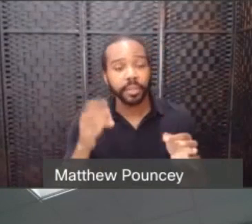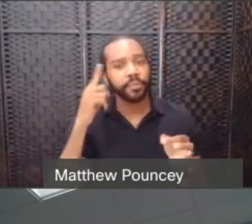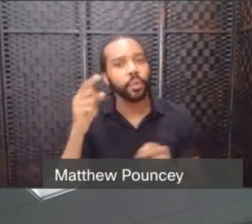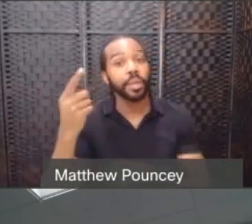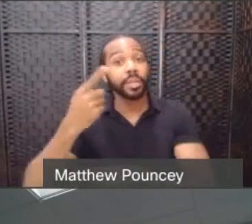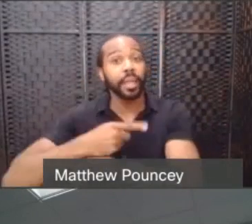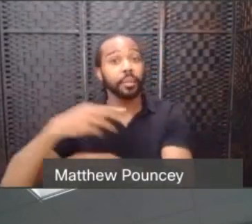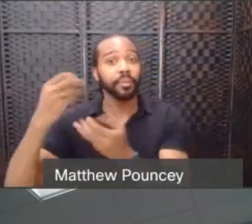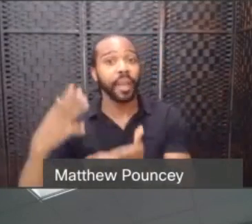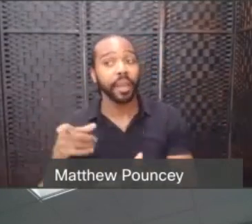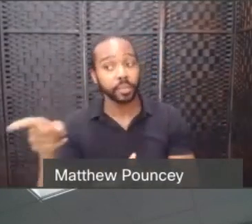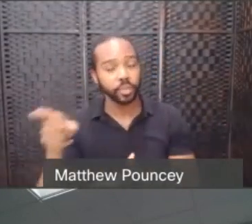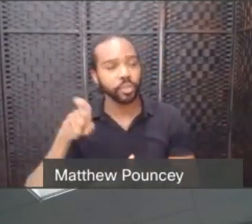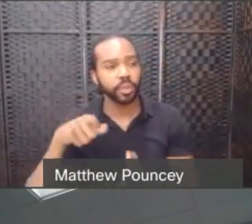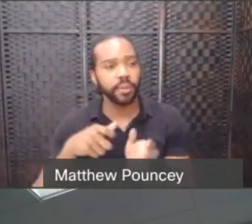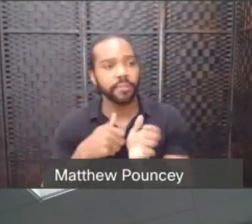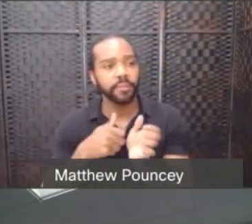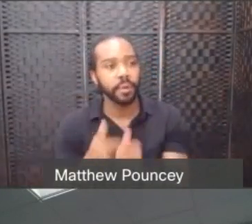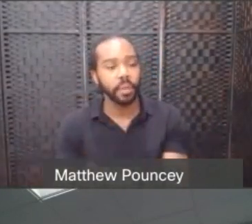to follow, quote,